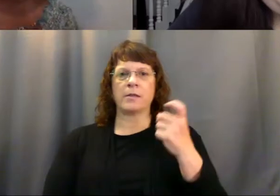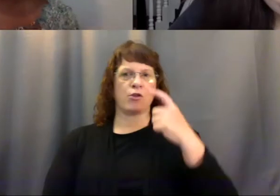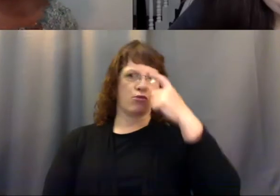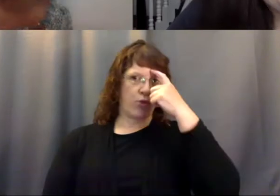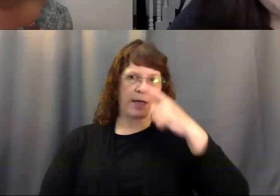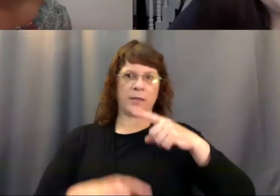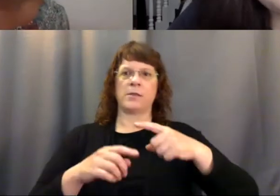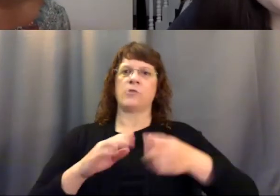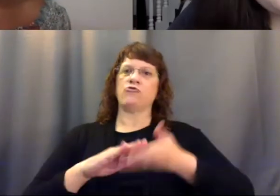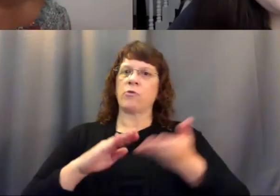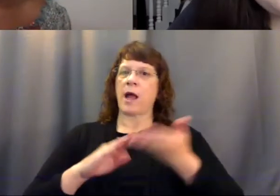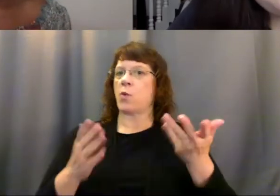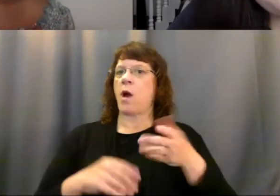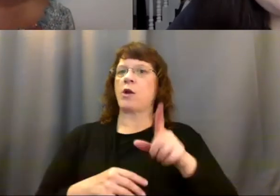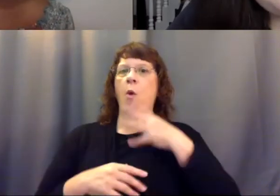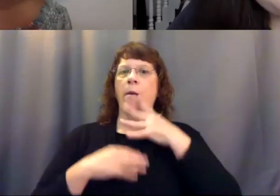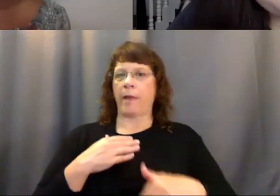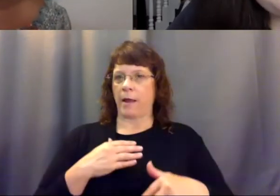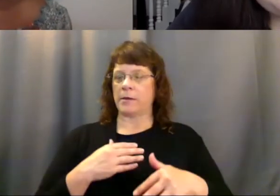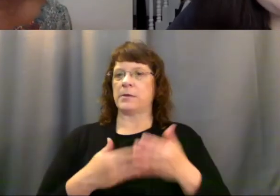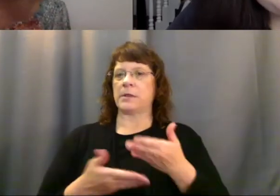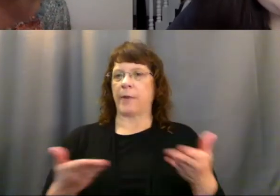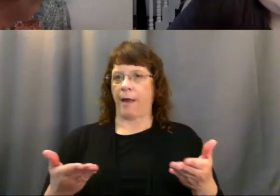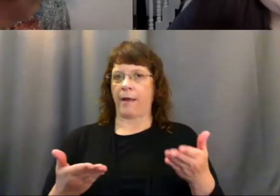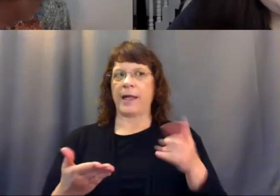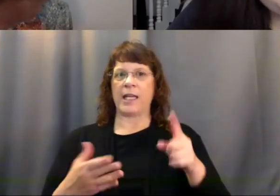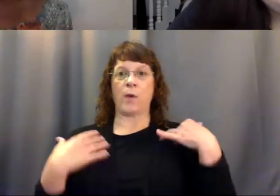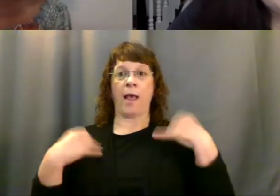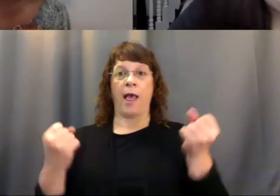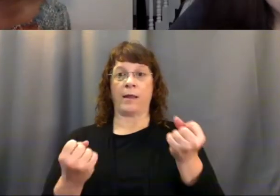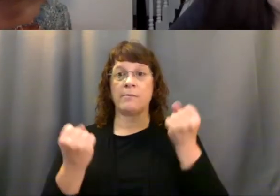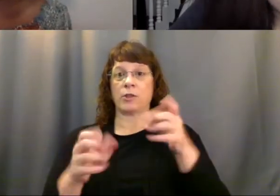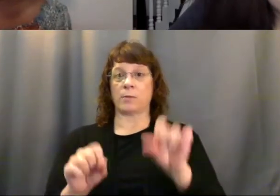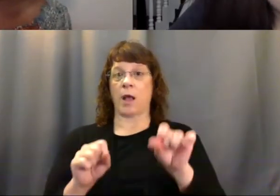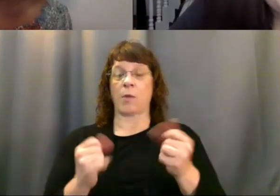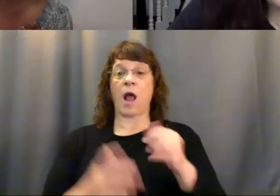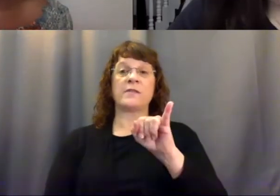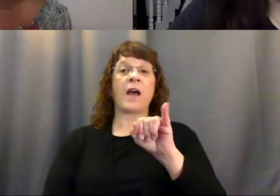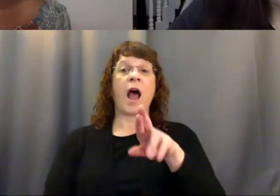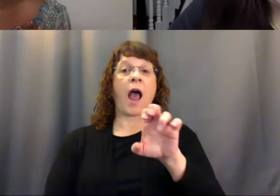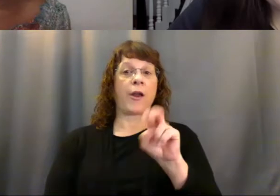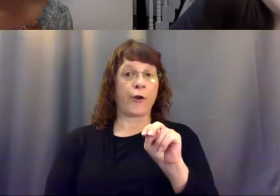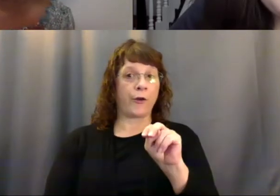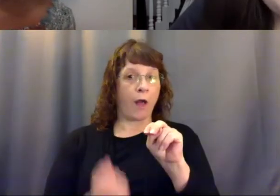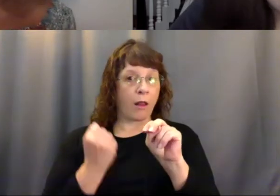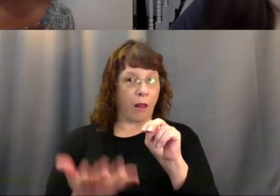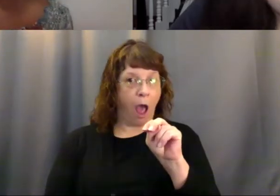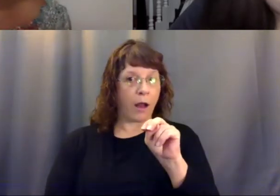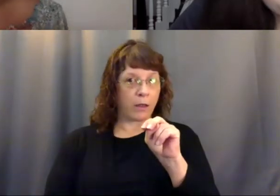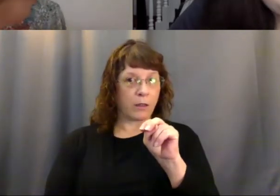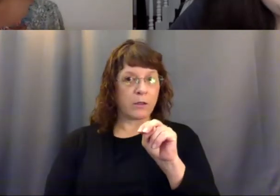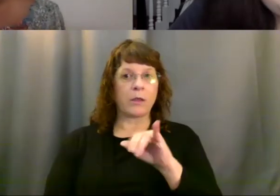blood supply. So you want to be as healthy as possible. Have lots of iron. Iron is great for you and your brain as